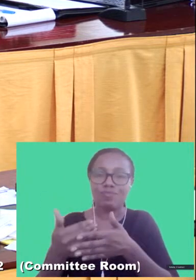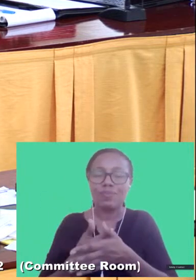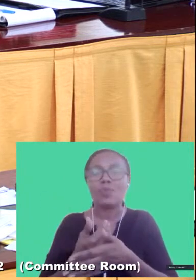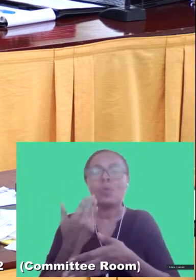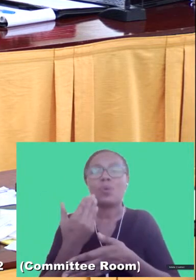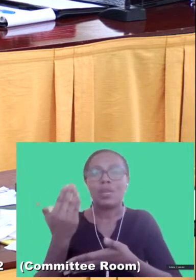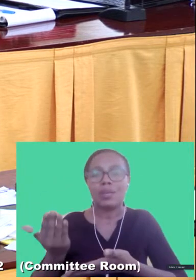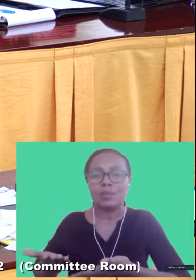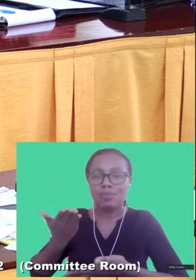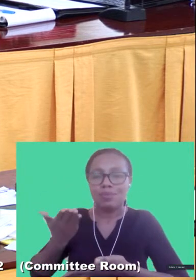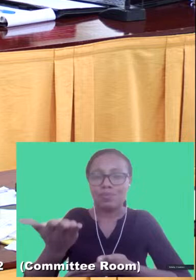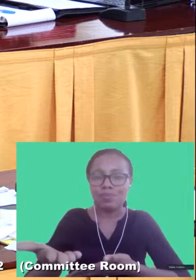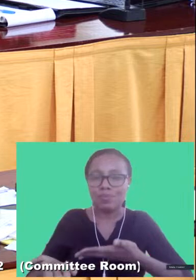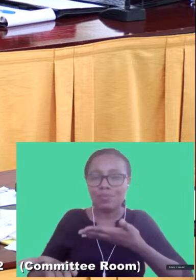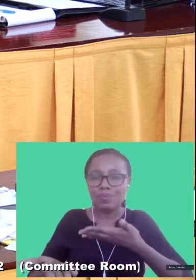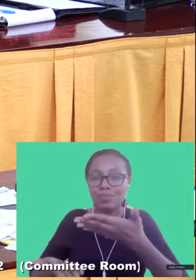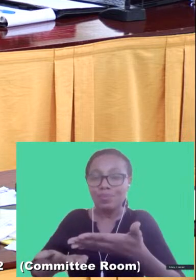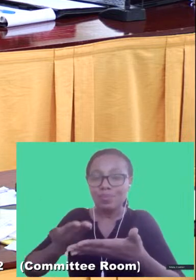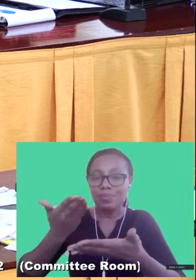for renewable energy.